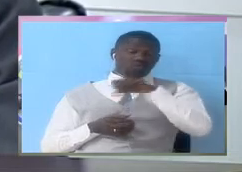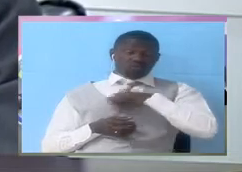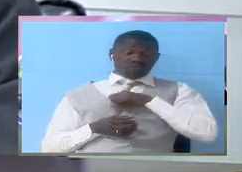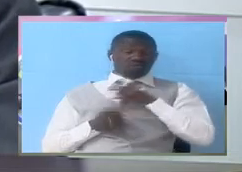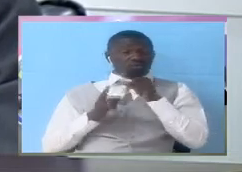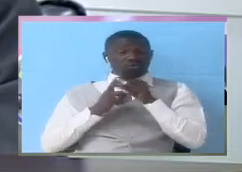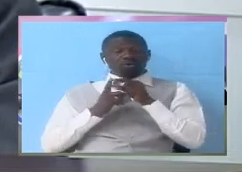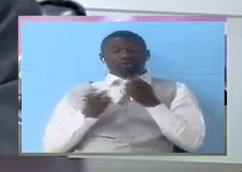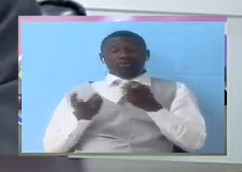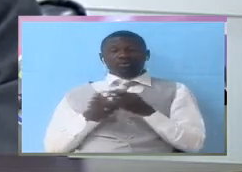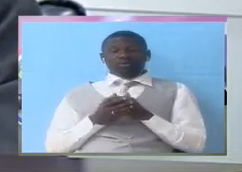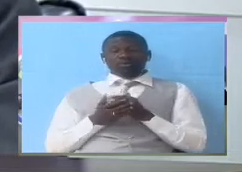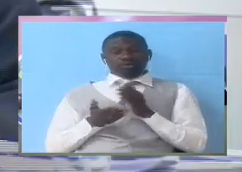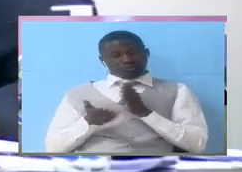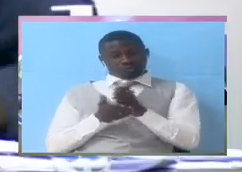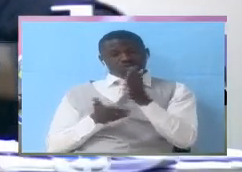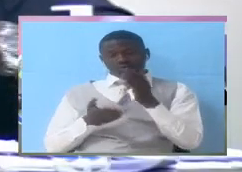agree.